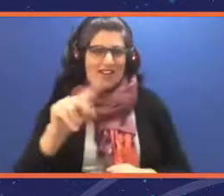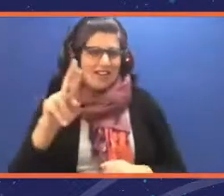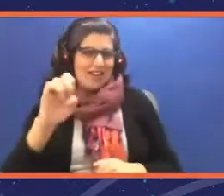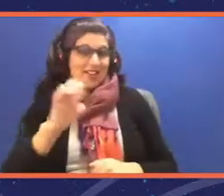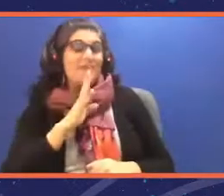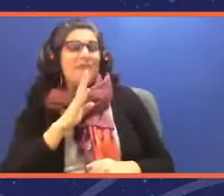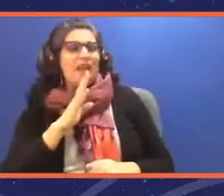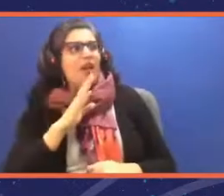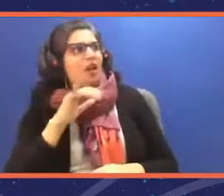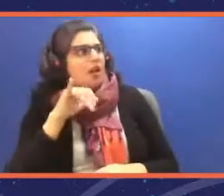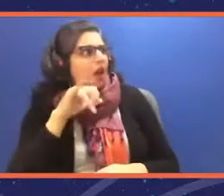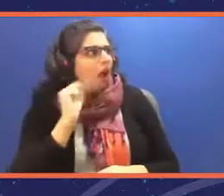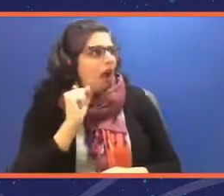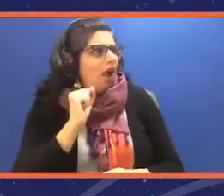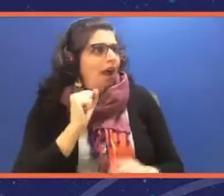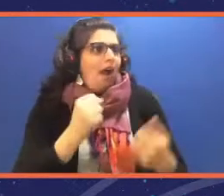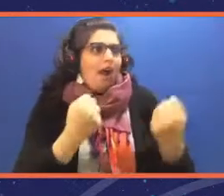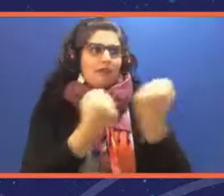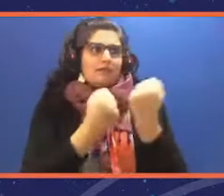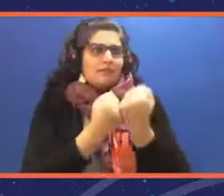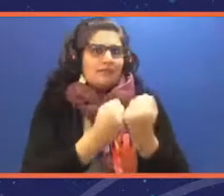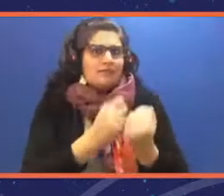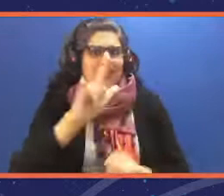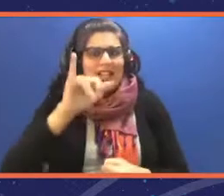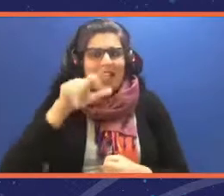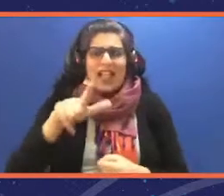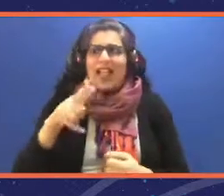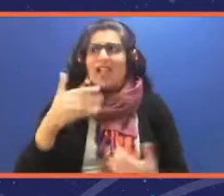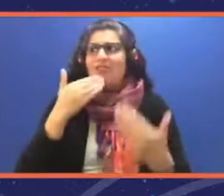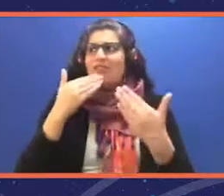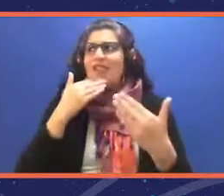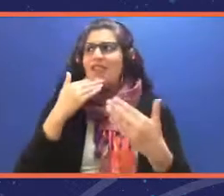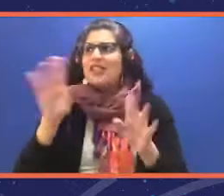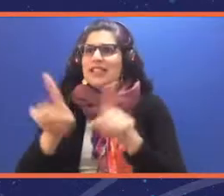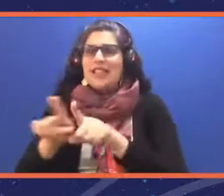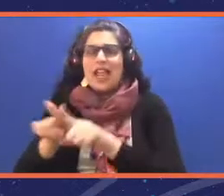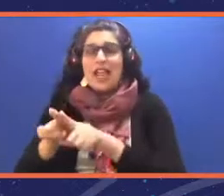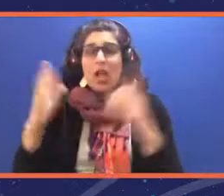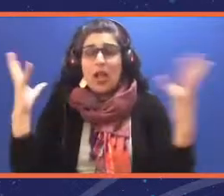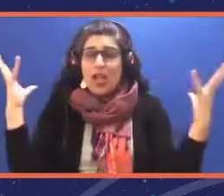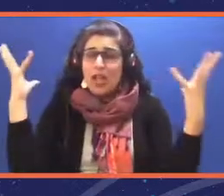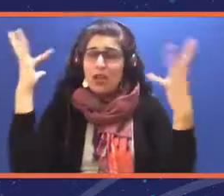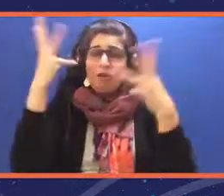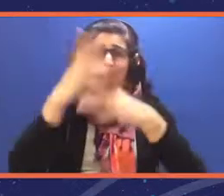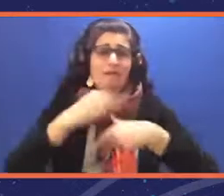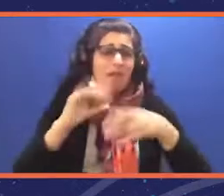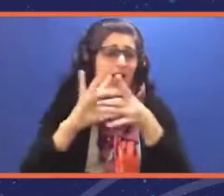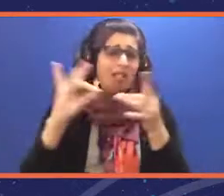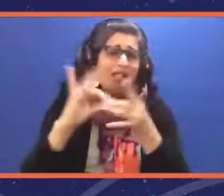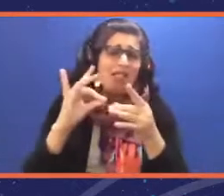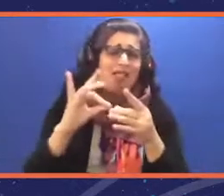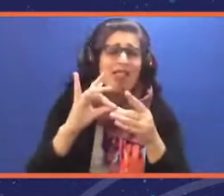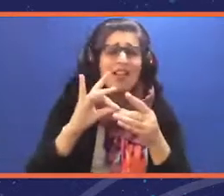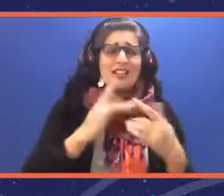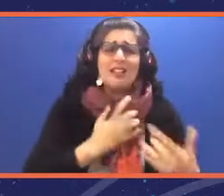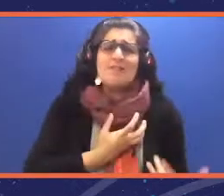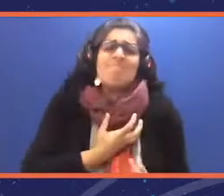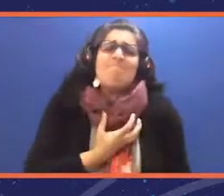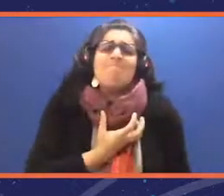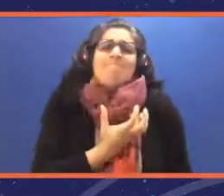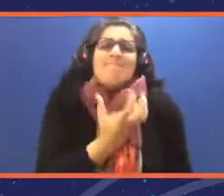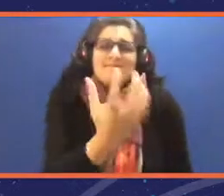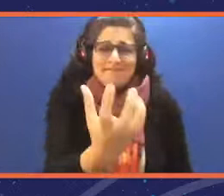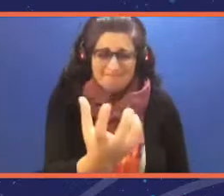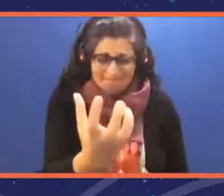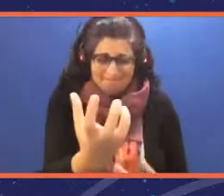echoing Layel's gratitude. So many beautiful words, so much richness in what you all shared from your creative process.